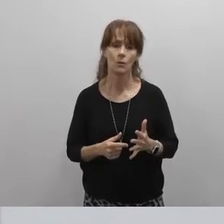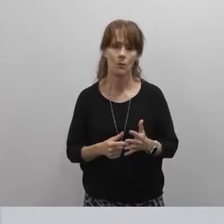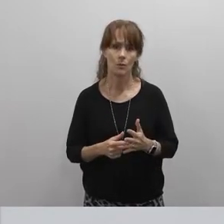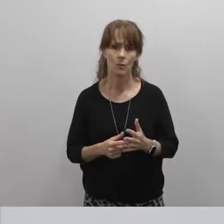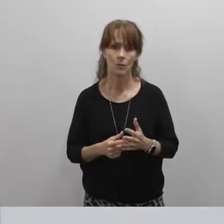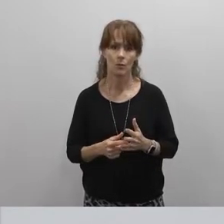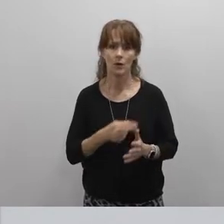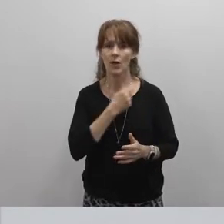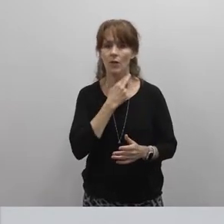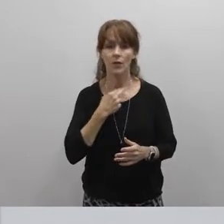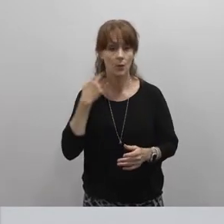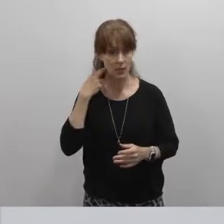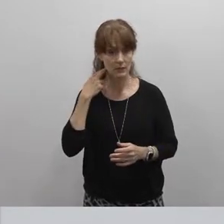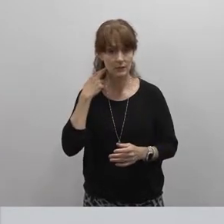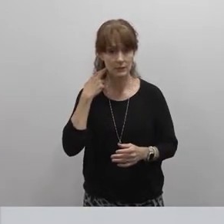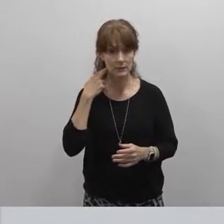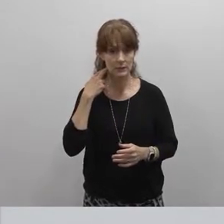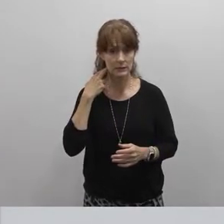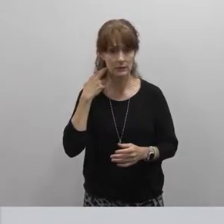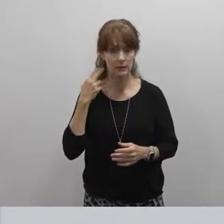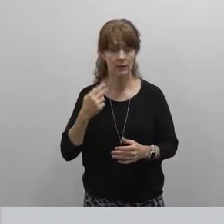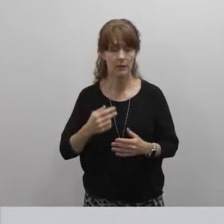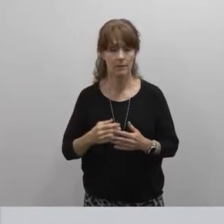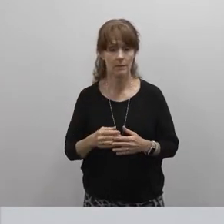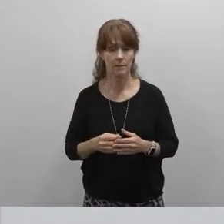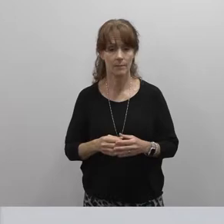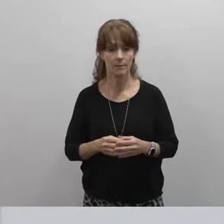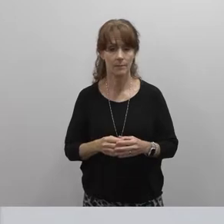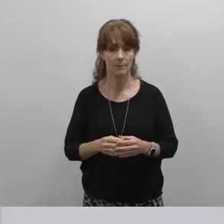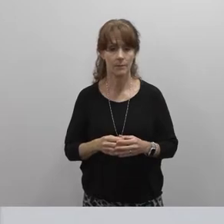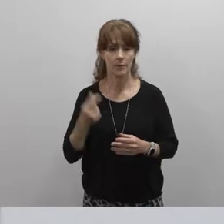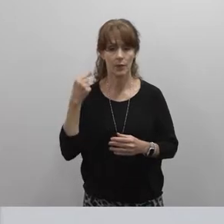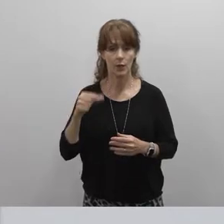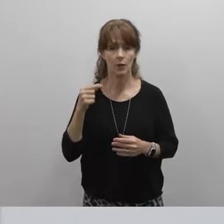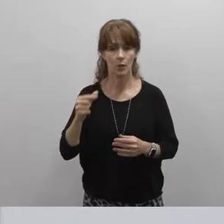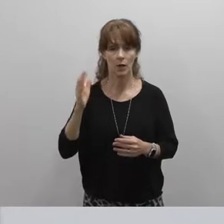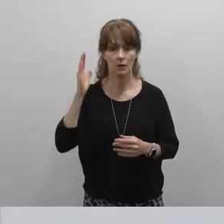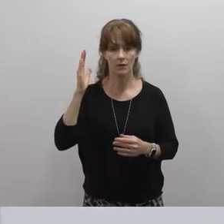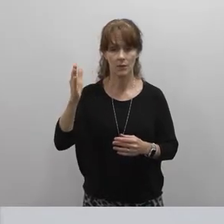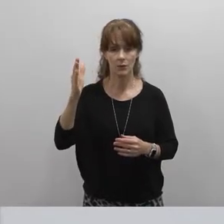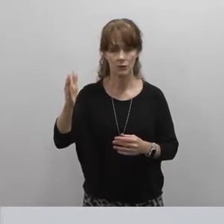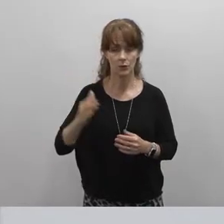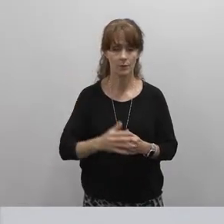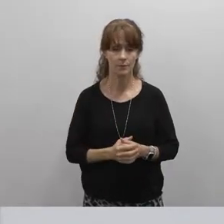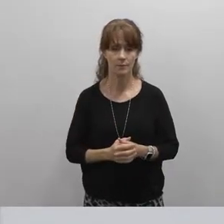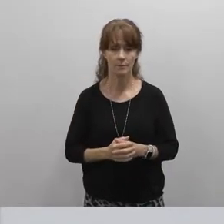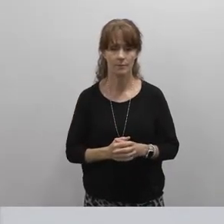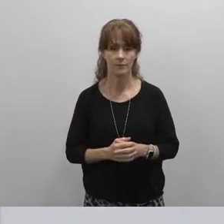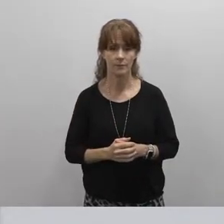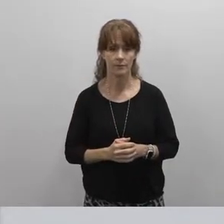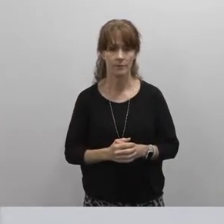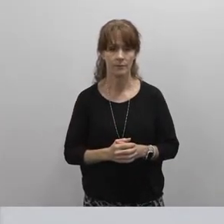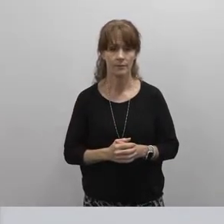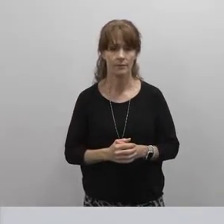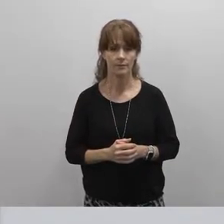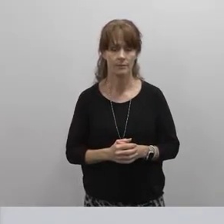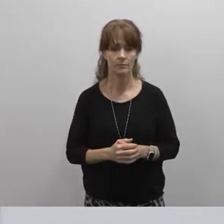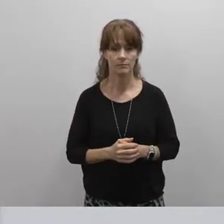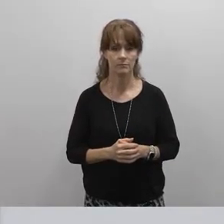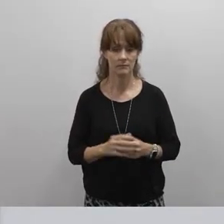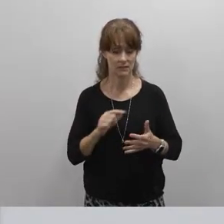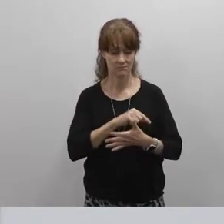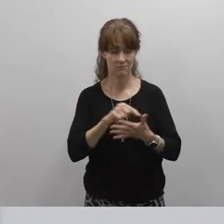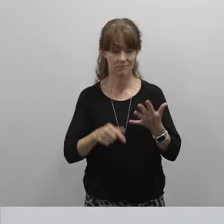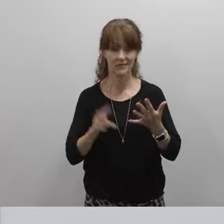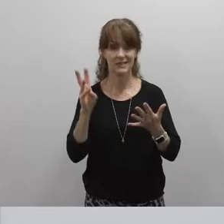what are the risks of this green future? And there are six that I've